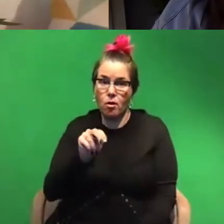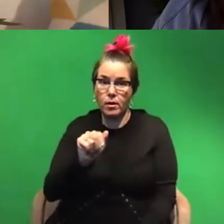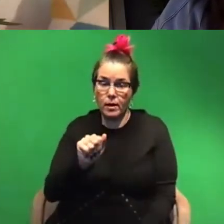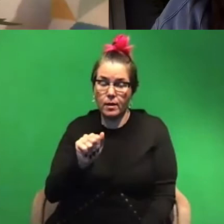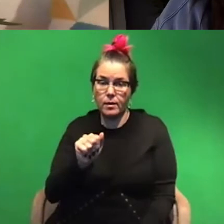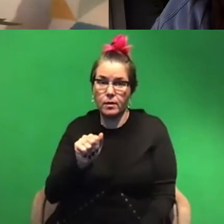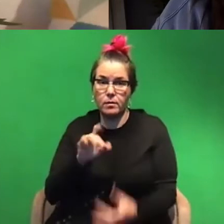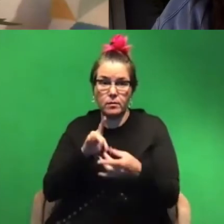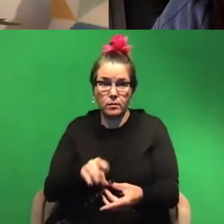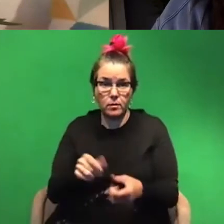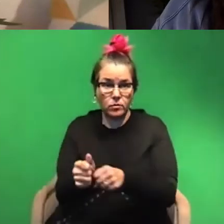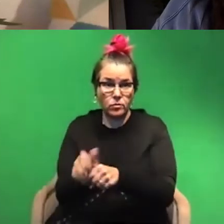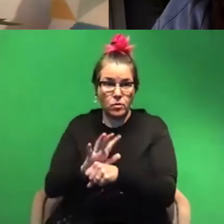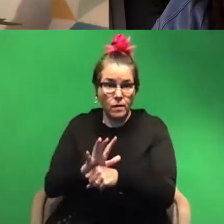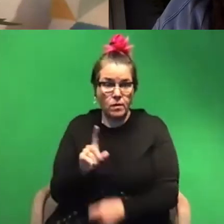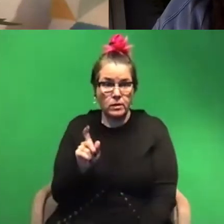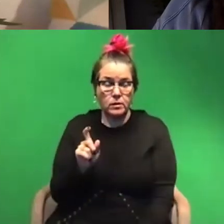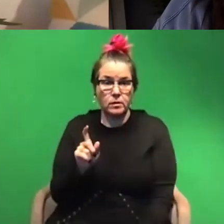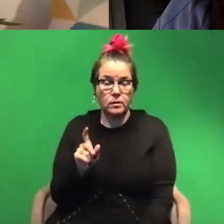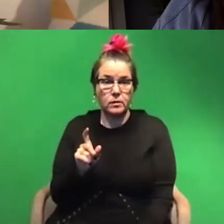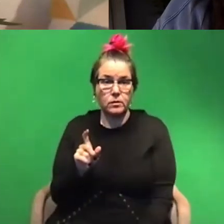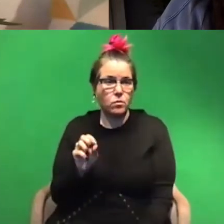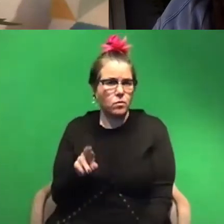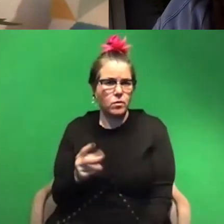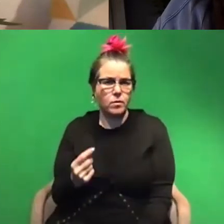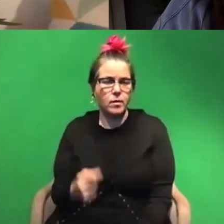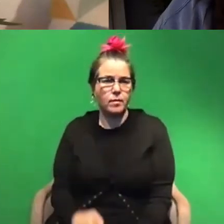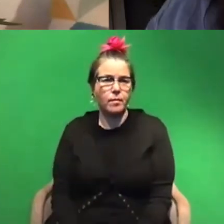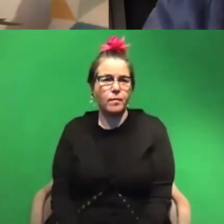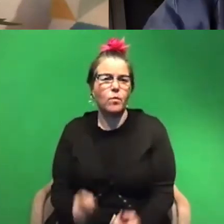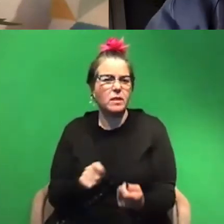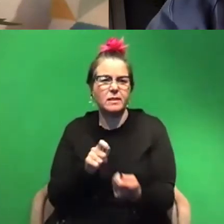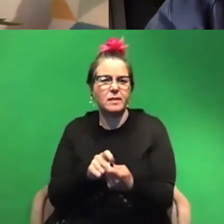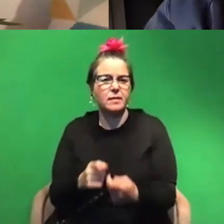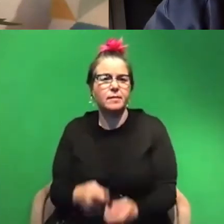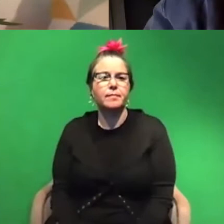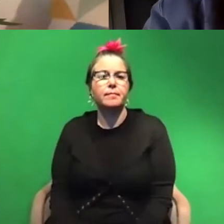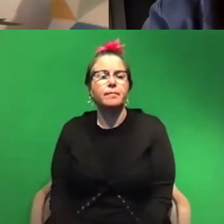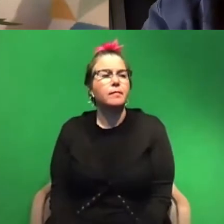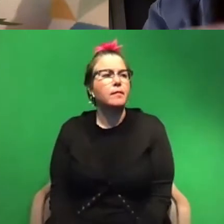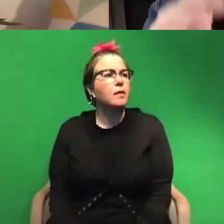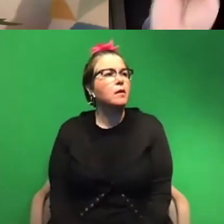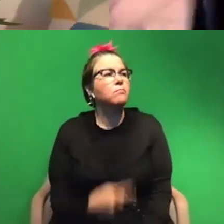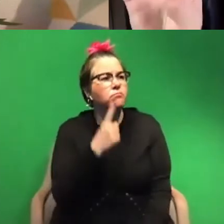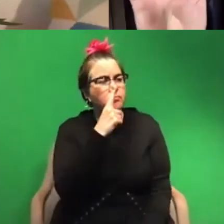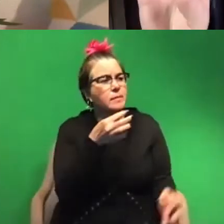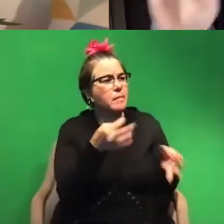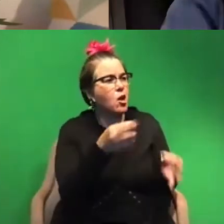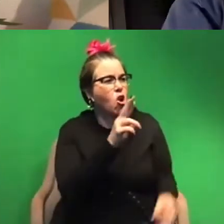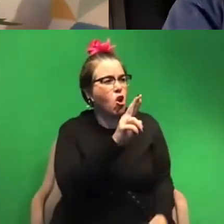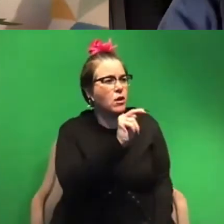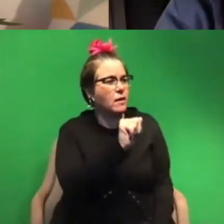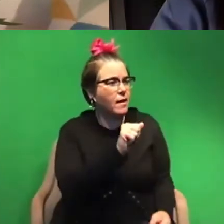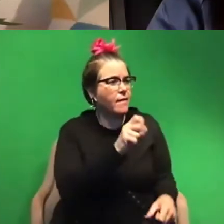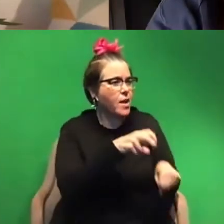a coronavirus, or what exactly is the question? Could you explain like what an RNA virus